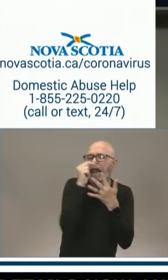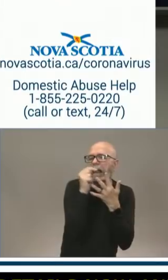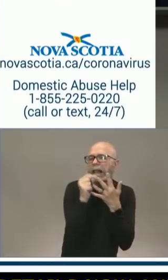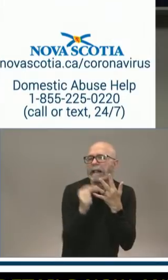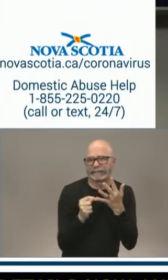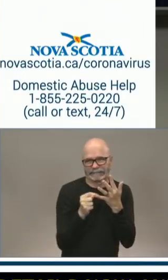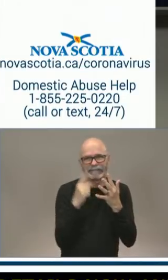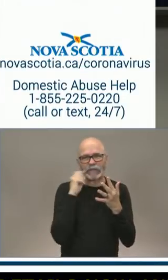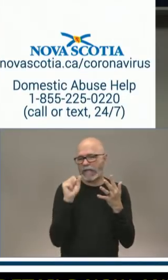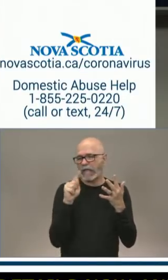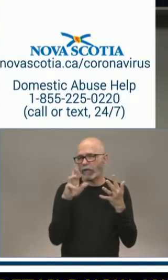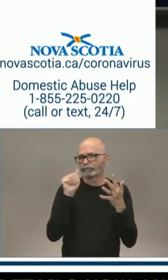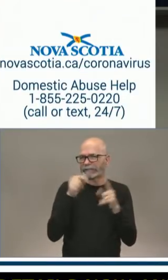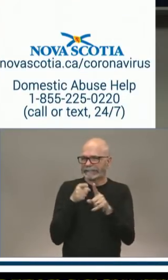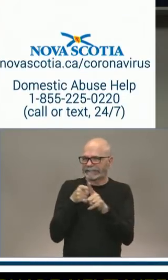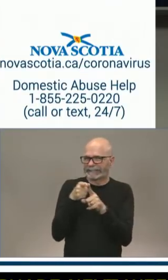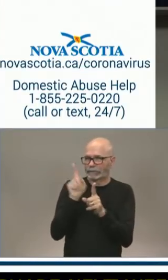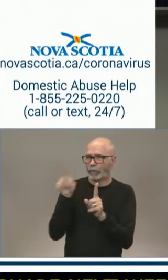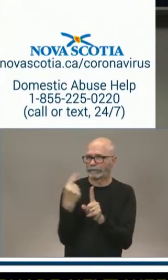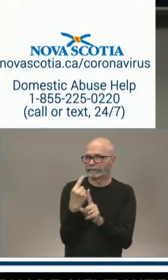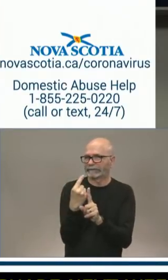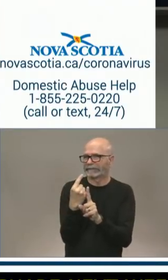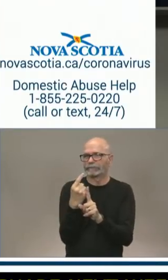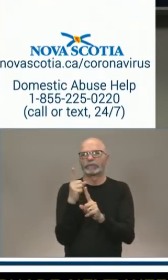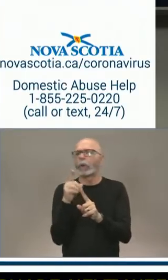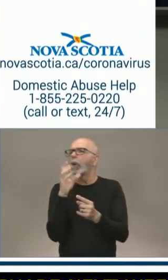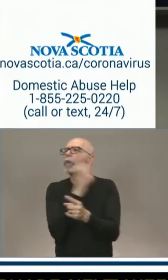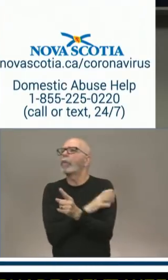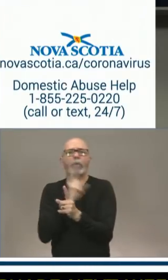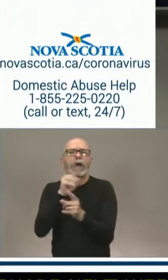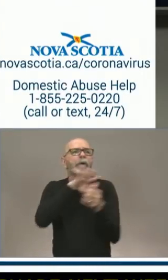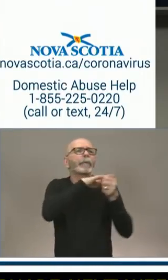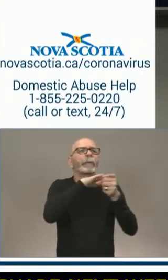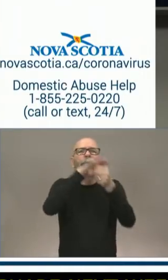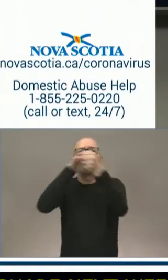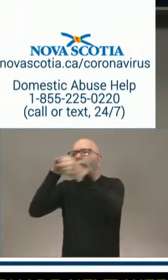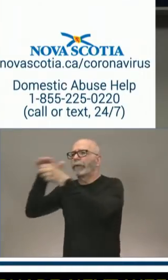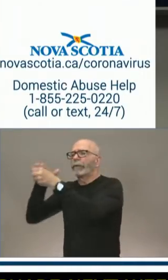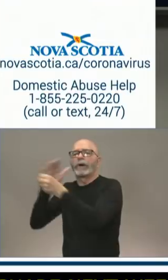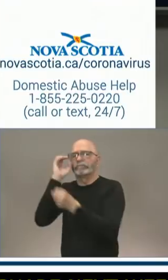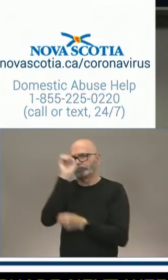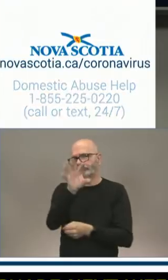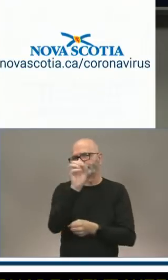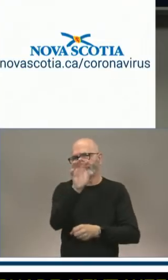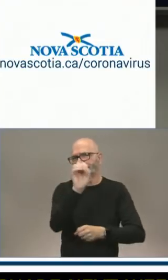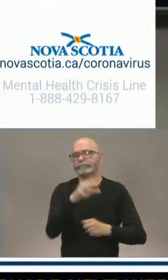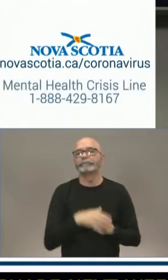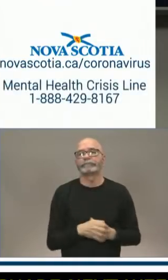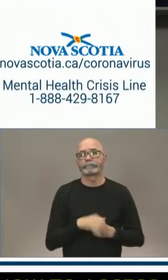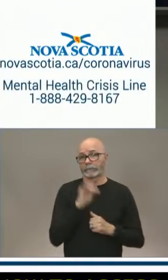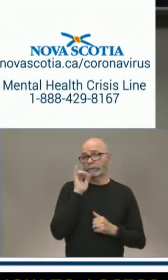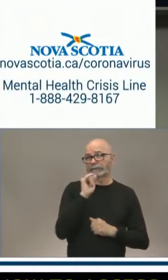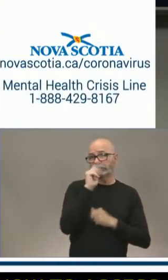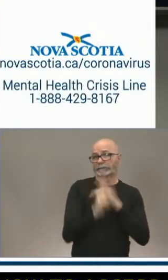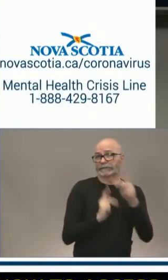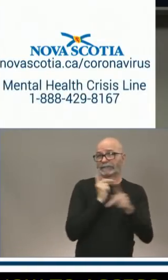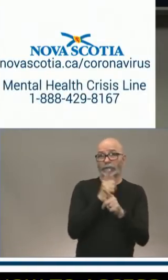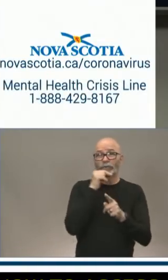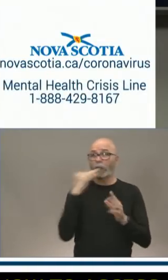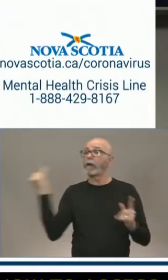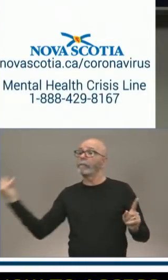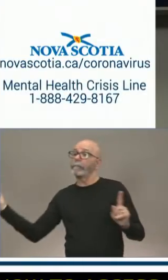vaccination clinics will actually be. We know it will be a first-come, first-serve for Nova Scotians aged 50